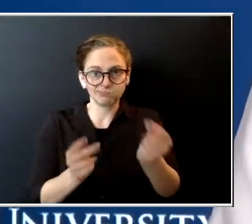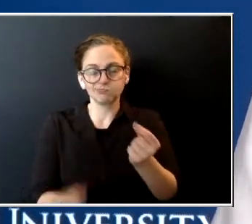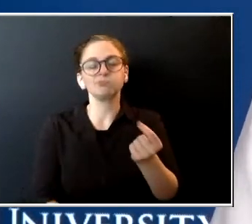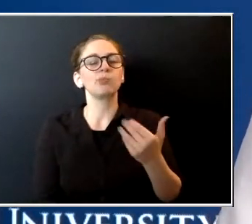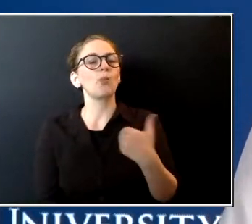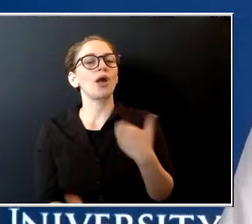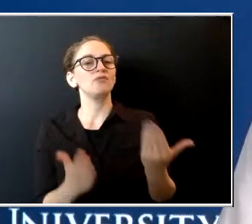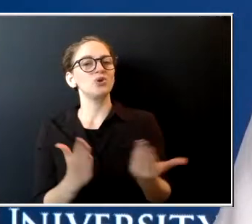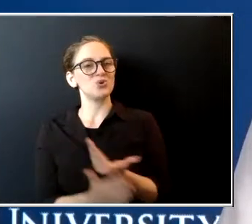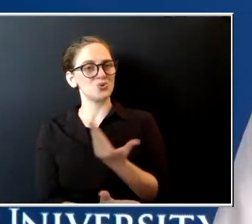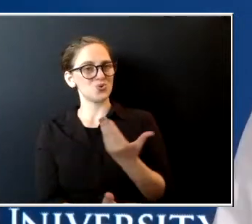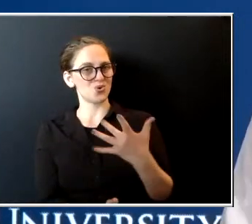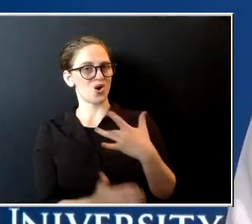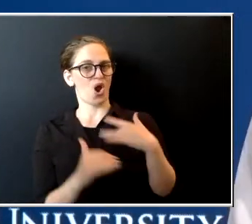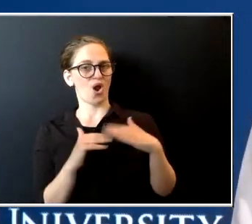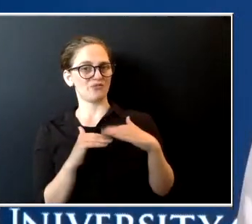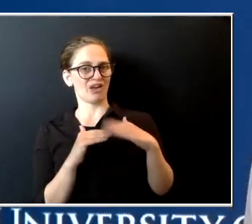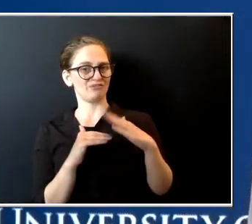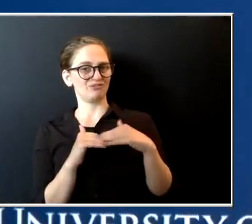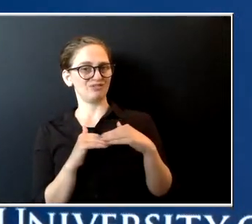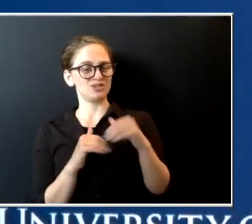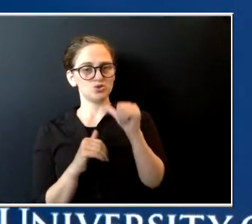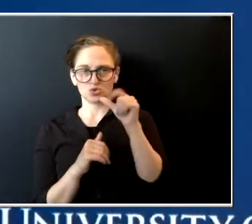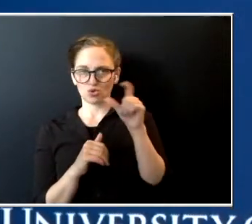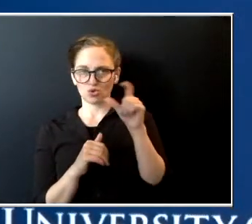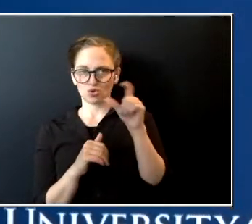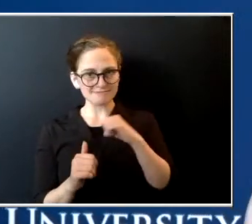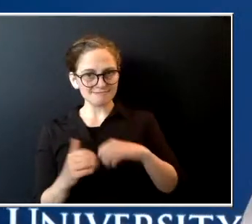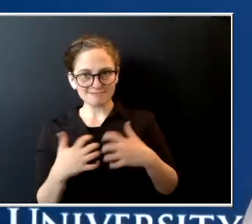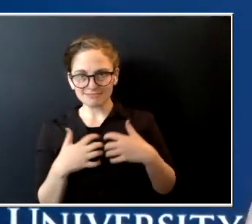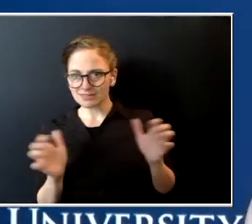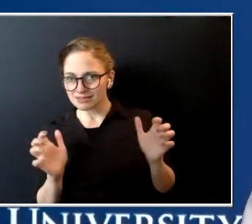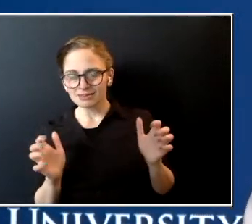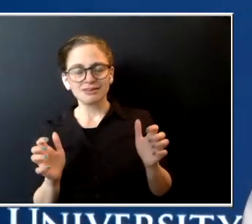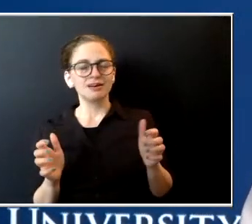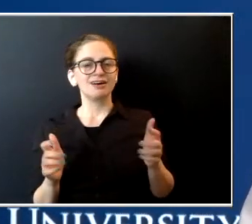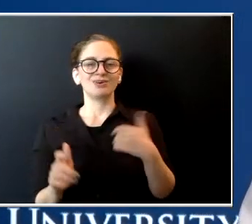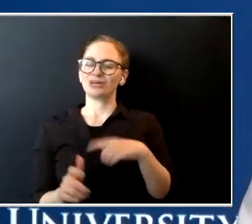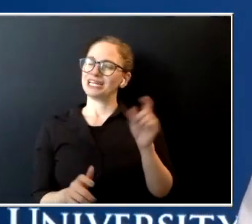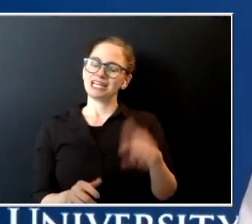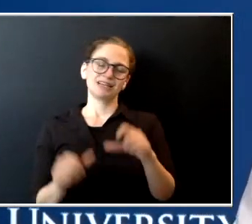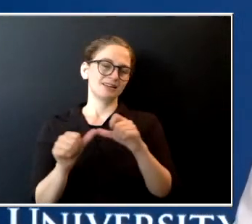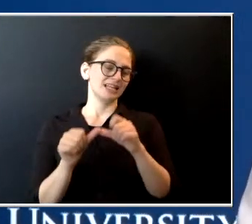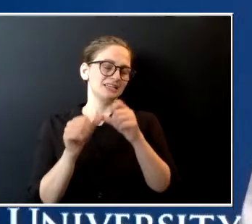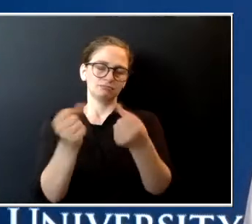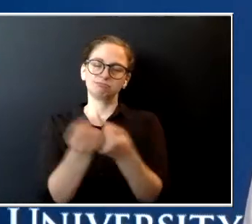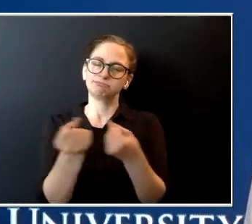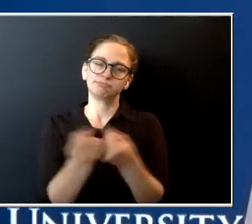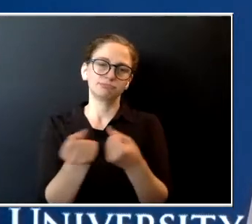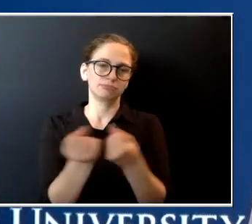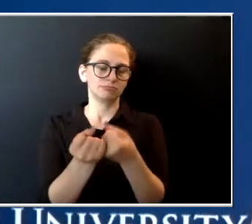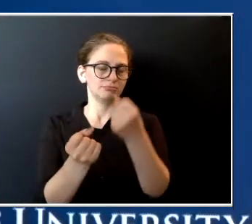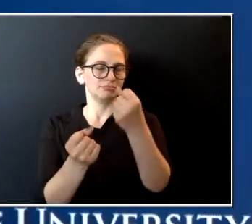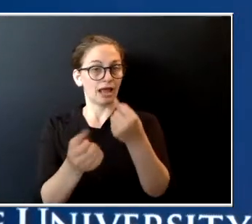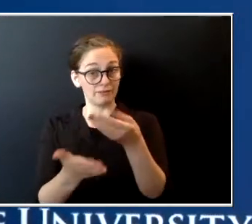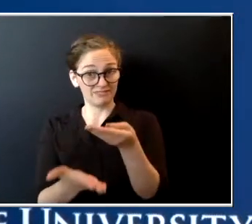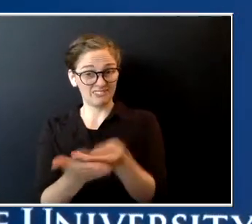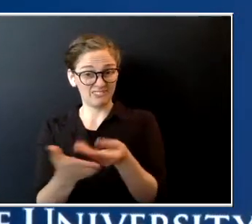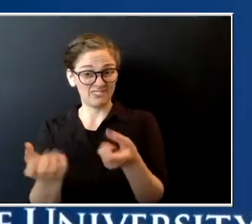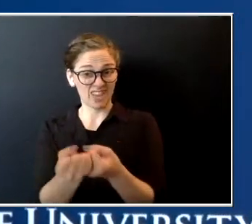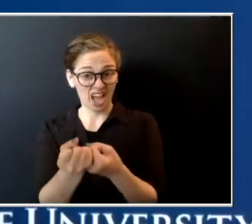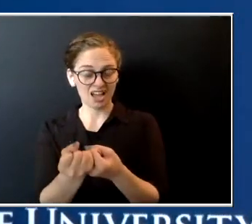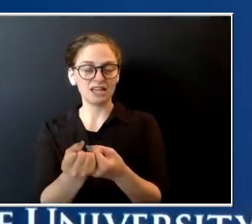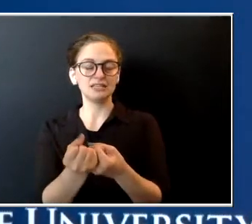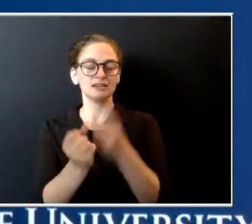that you don't have to have open surgery for. I think we need to continue to promote, endorse, and fund science and medical